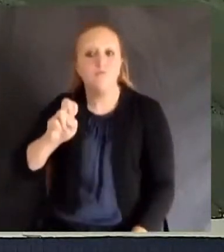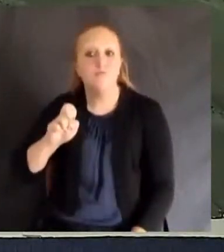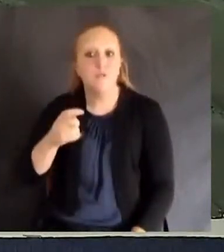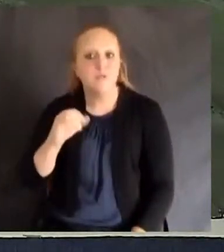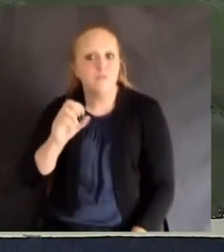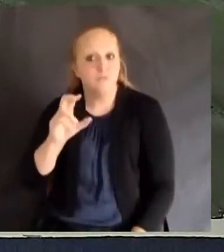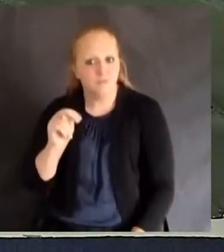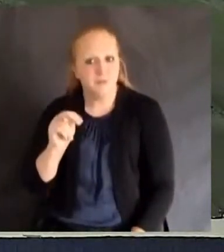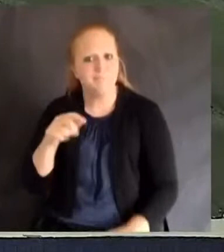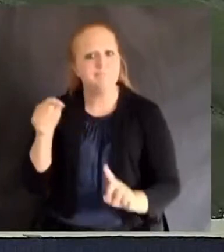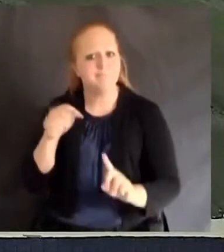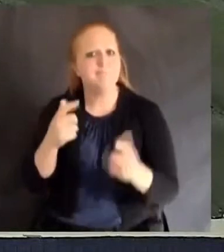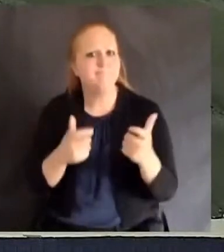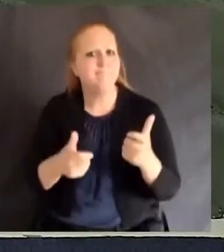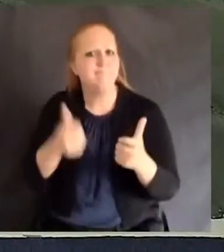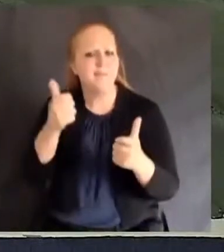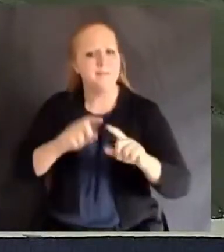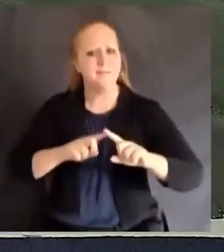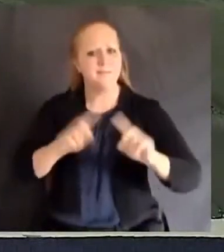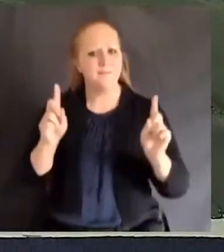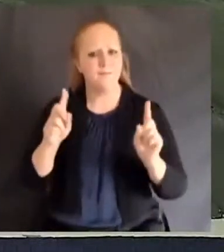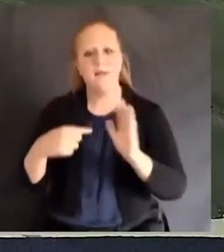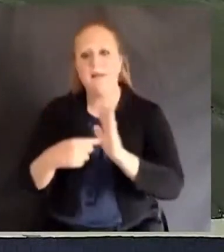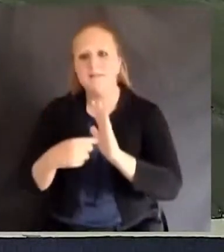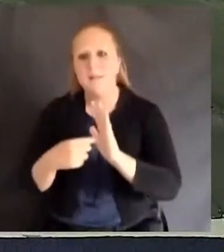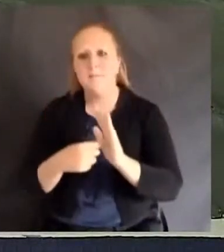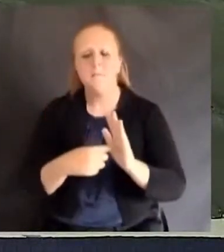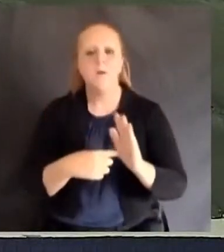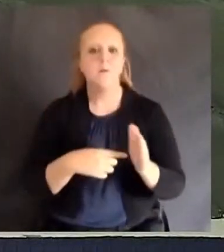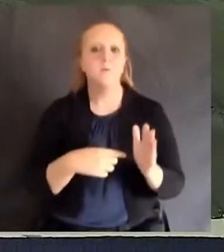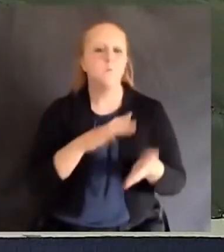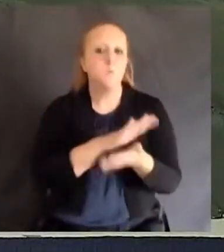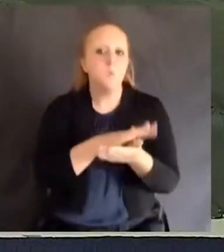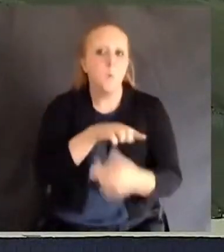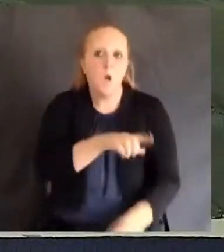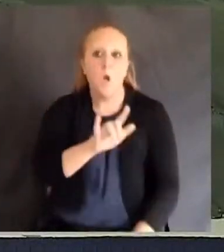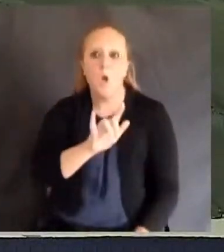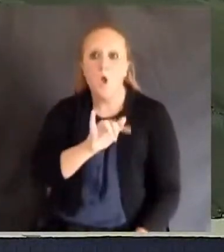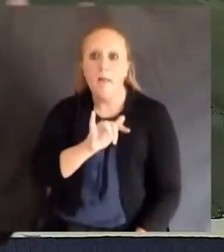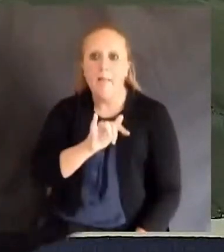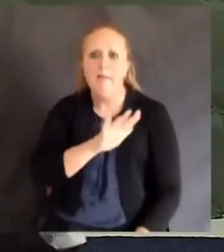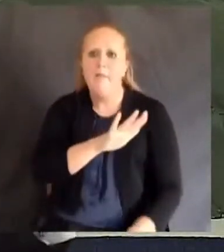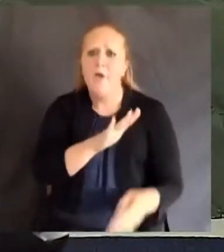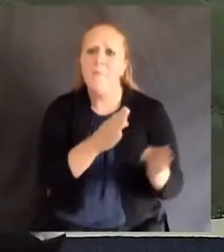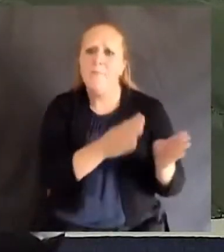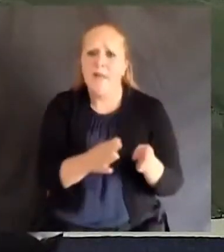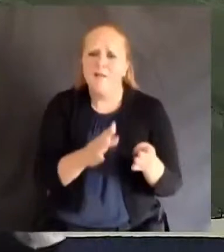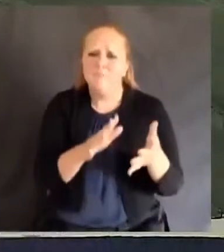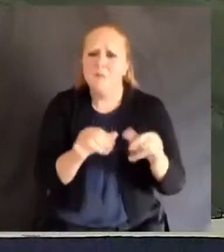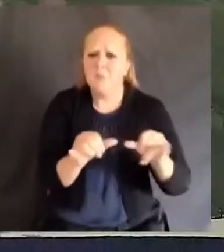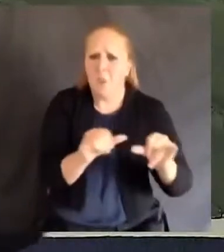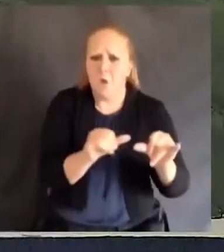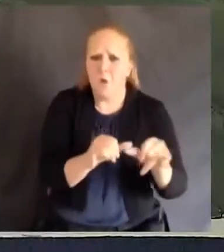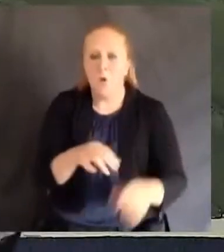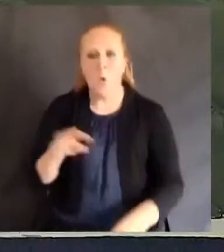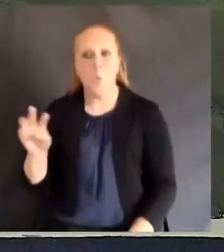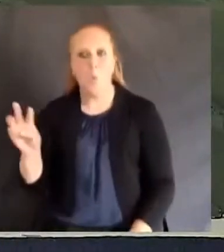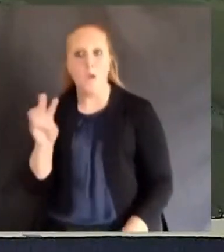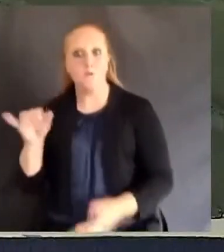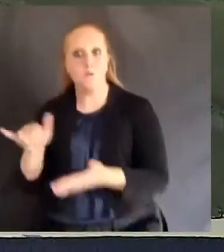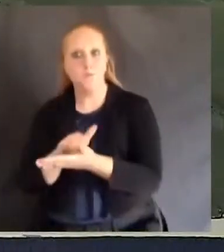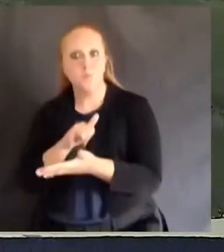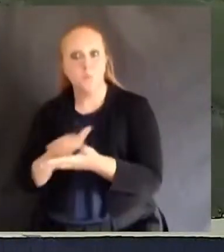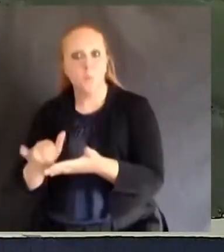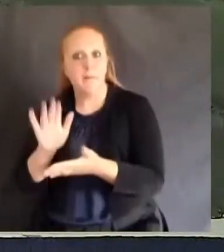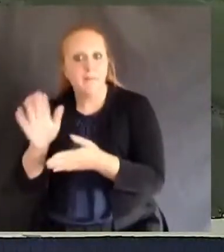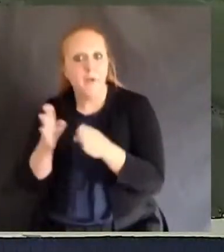else. Schools on Long Island will all have about the same plan. Schools in Western New York will all have about the same